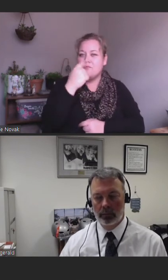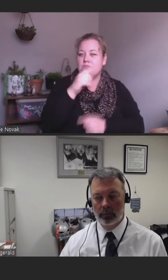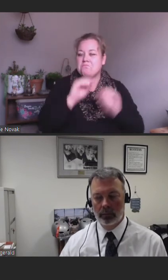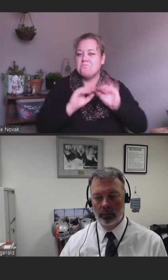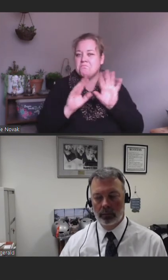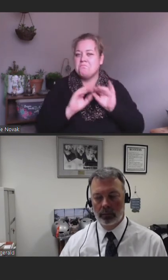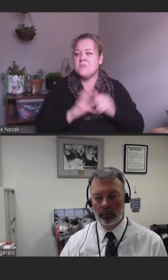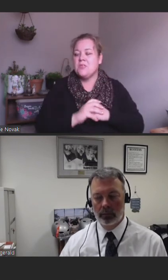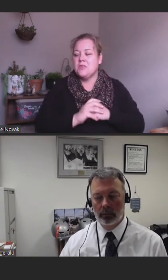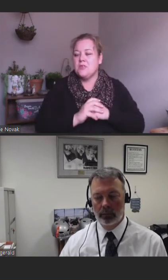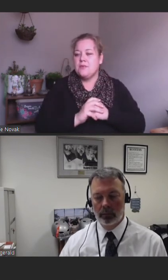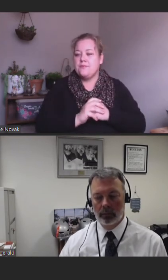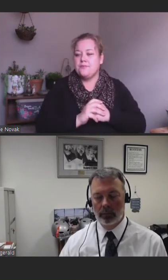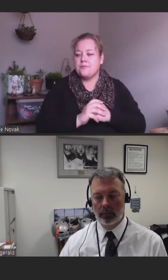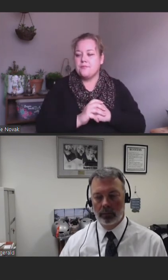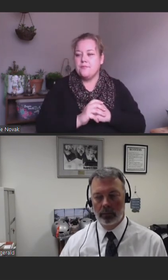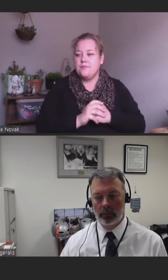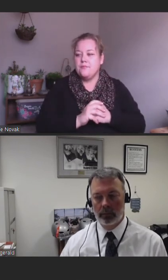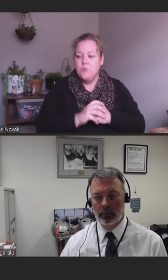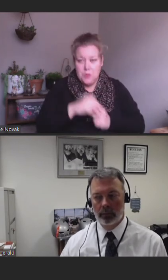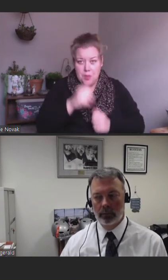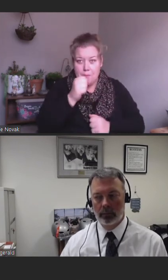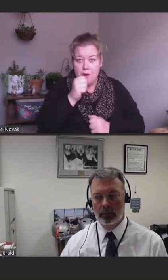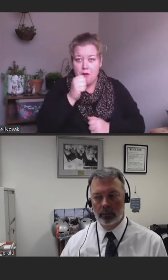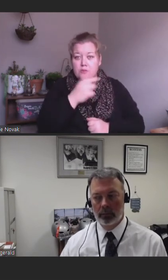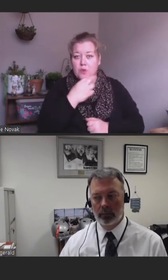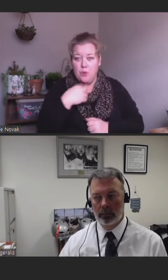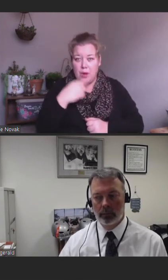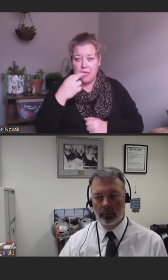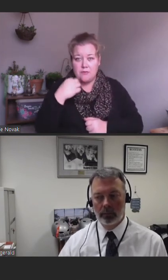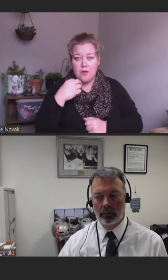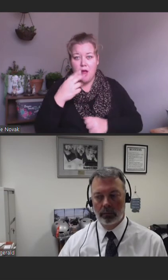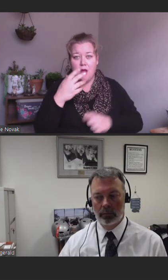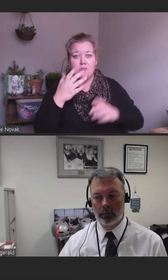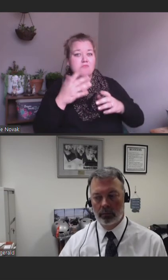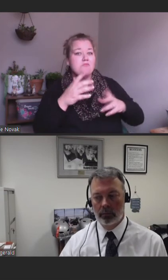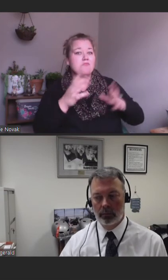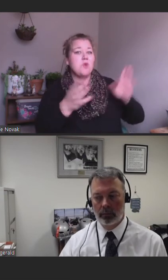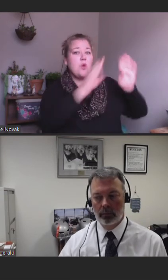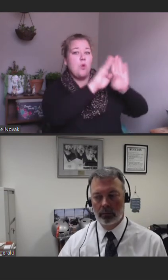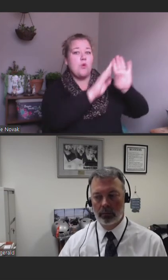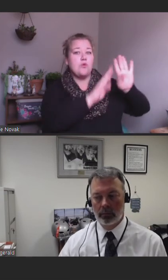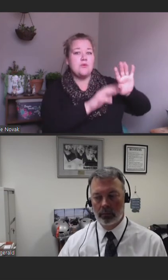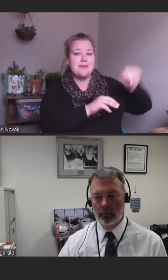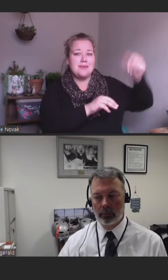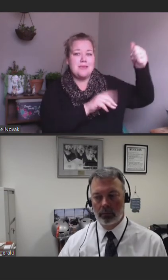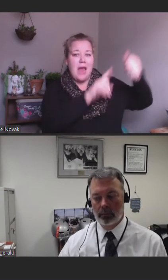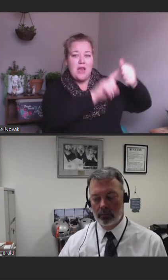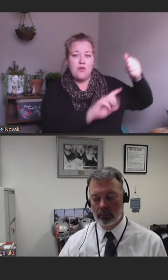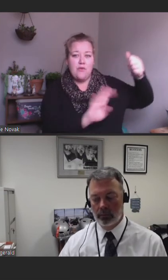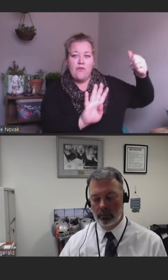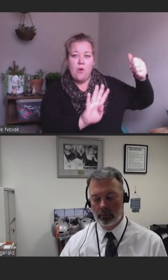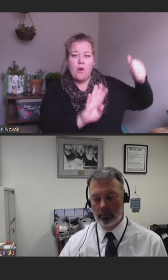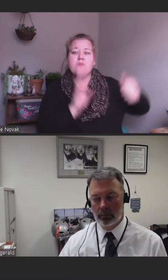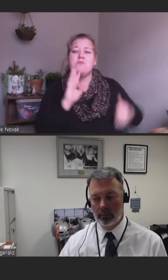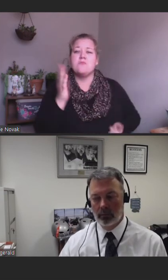recommending that bars and restaurants close for on-premise consumption between 10 p.m. and 4 a.m. Obviously, you're asking people